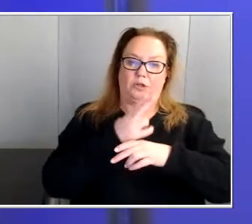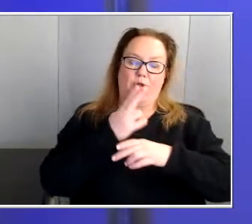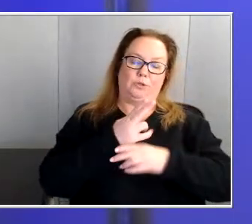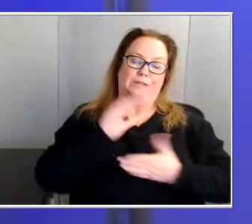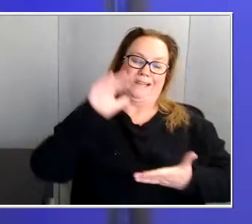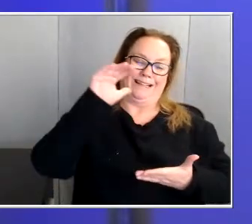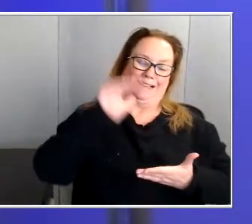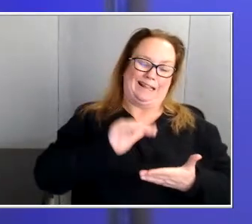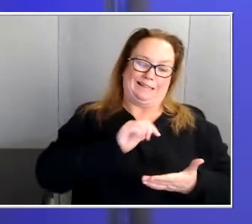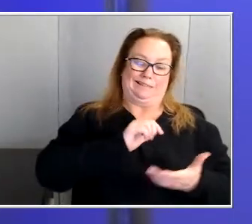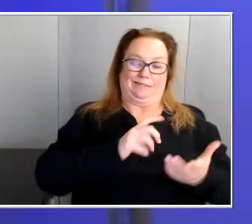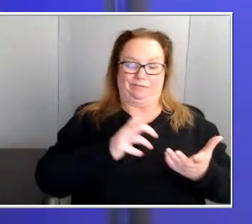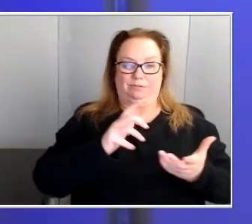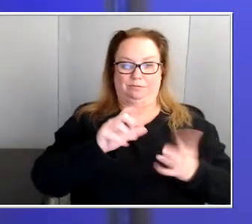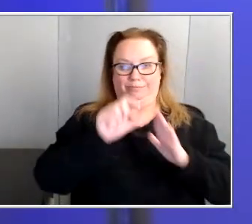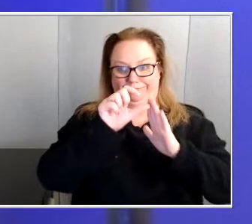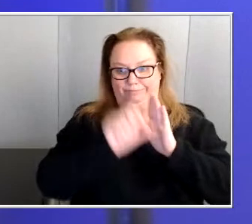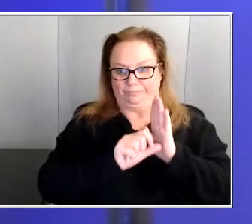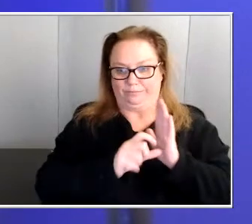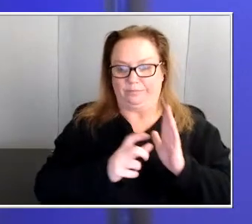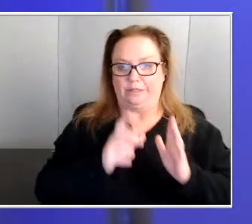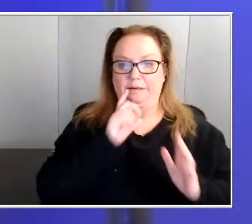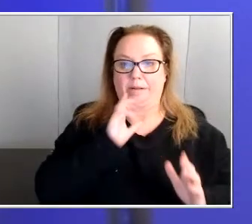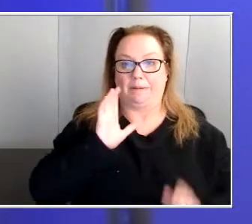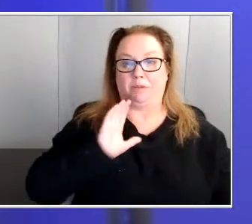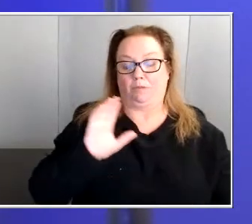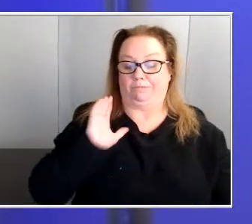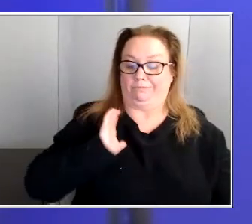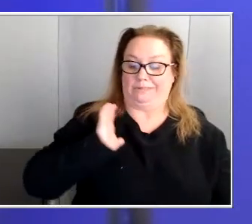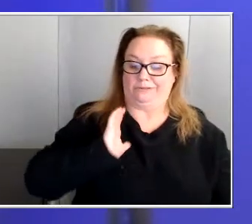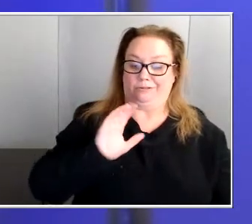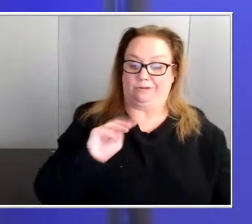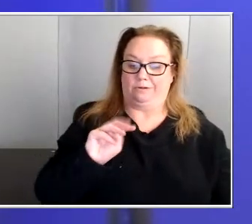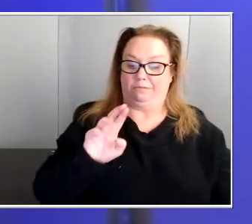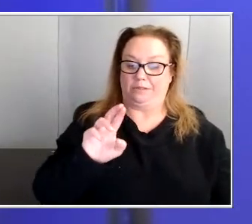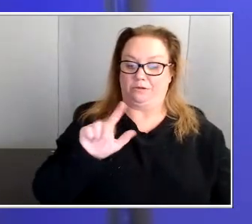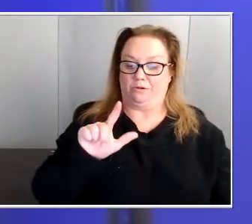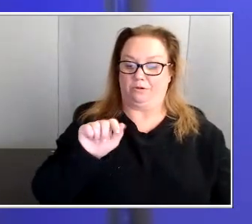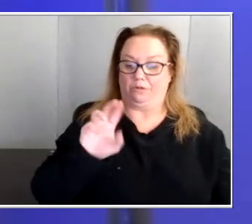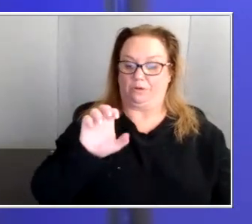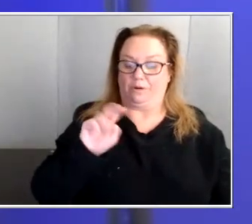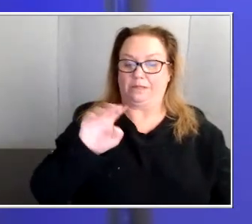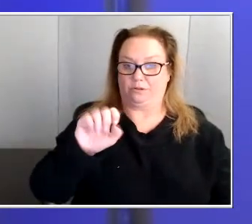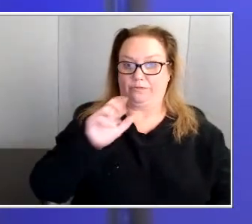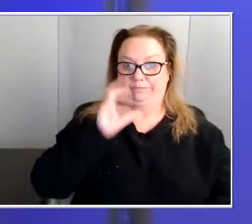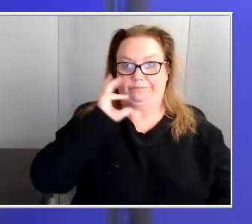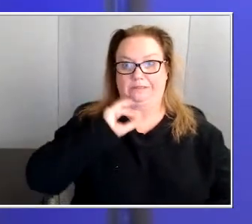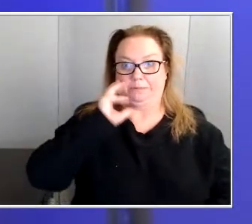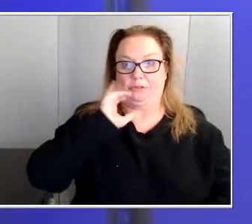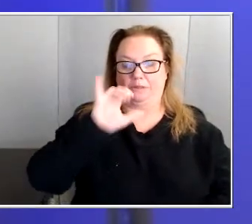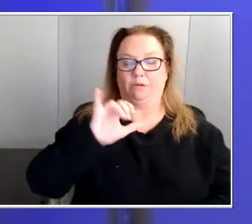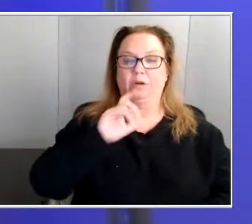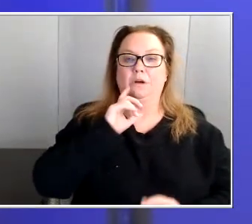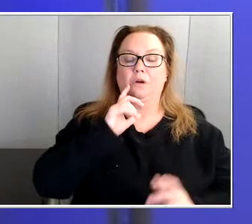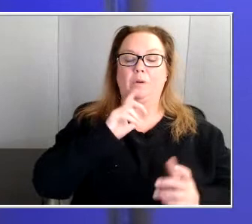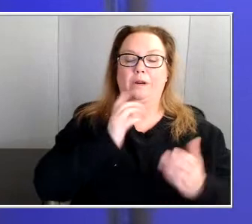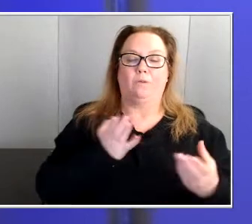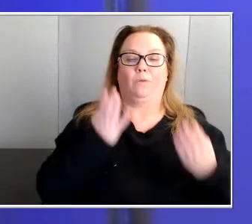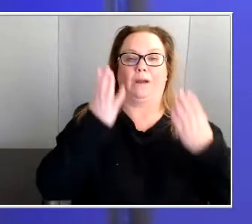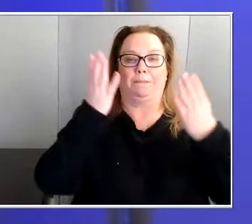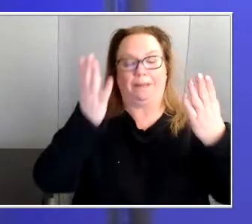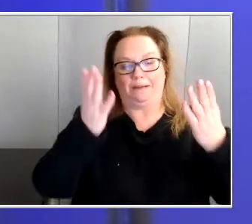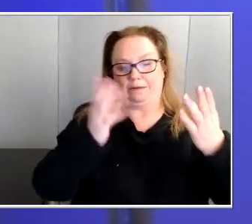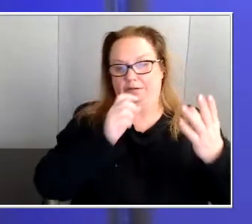And for people like Mr. Lorenz who've had previous heart surgery, we advocate a less invasive approach. It's certainly not